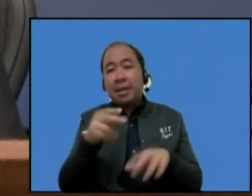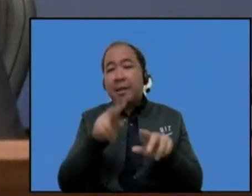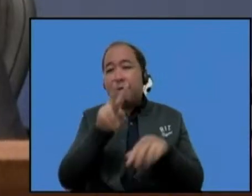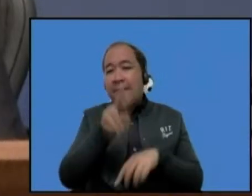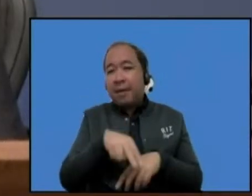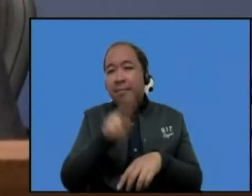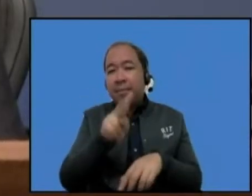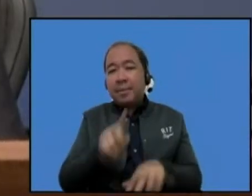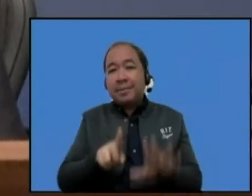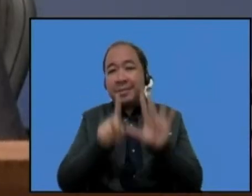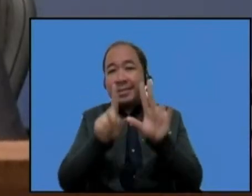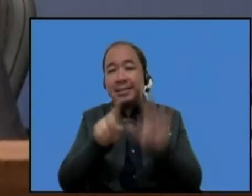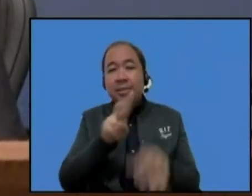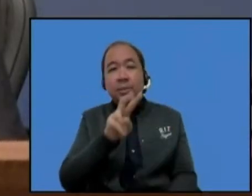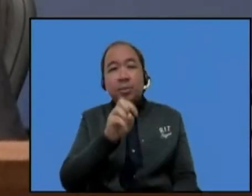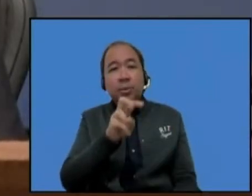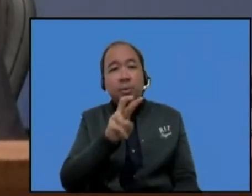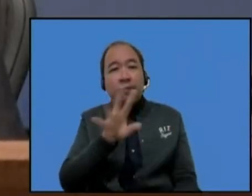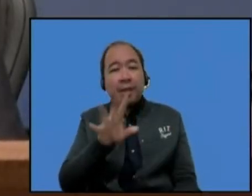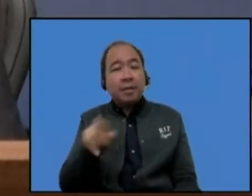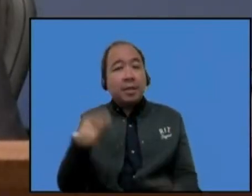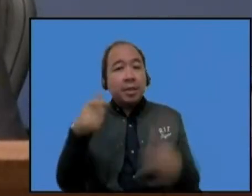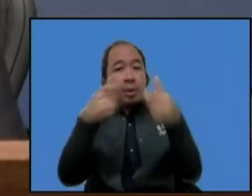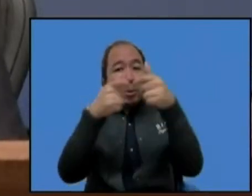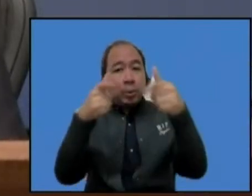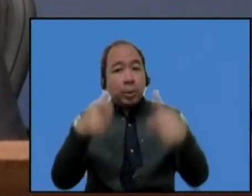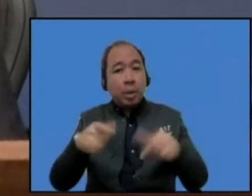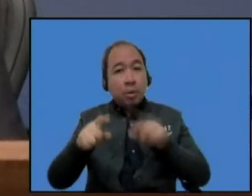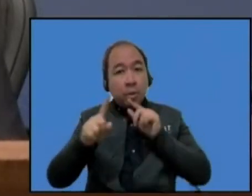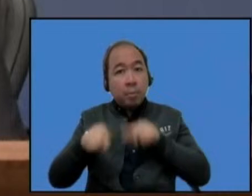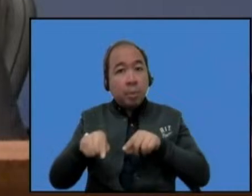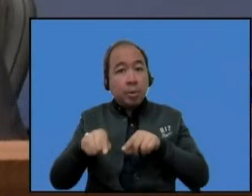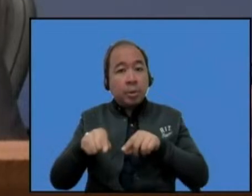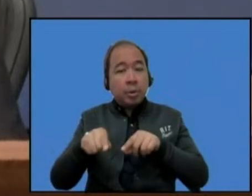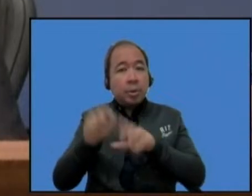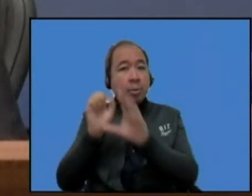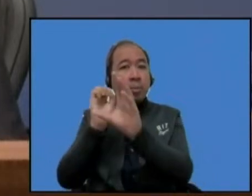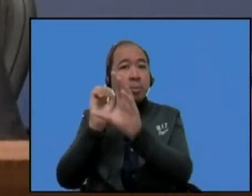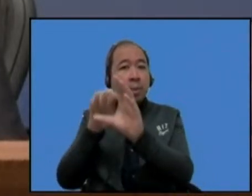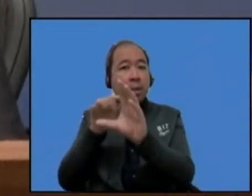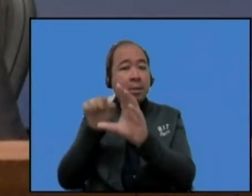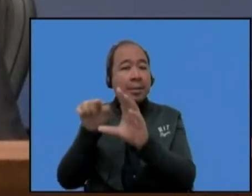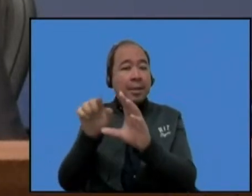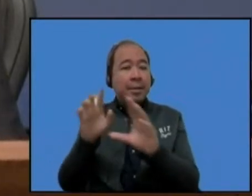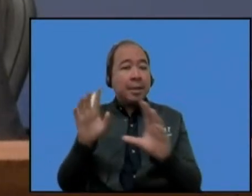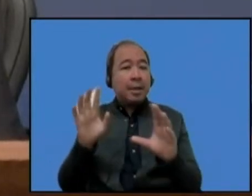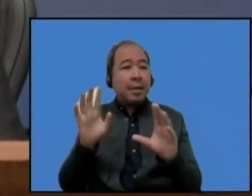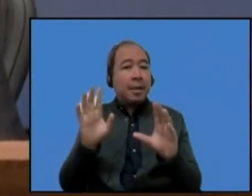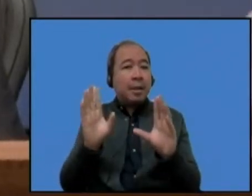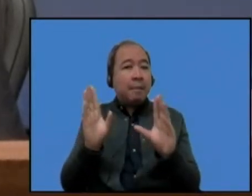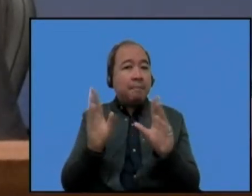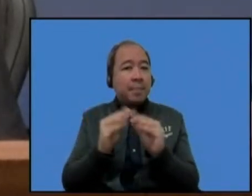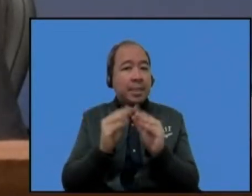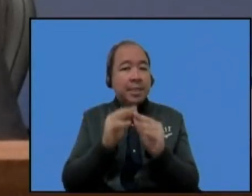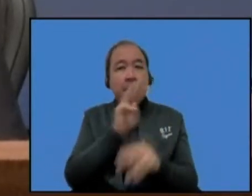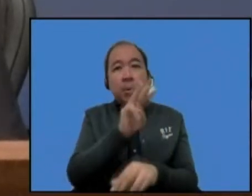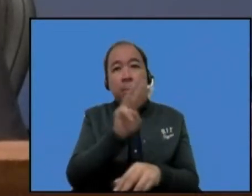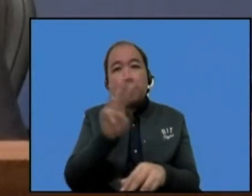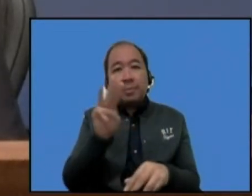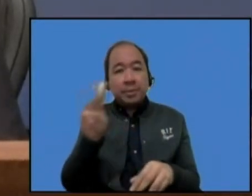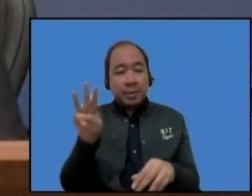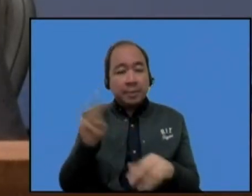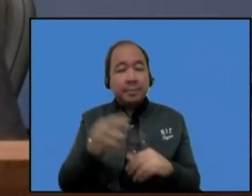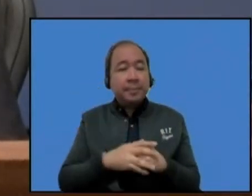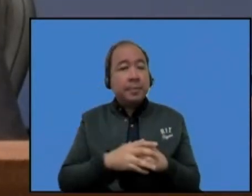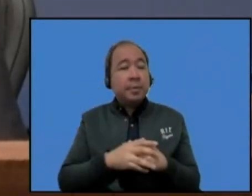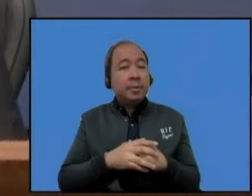2025. The report will be posted on the meeting's website.